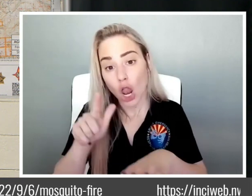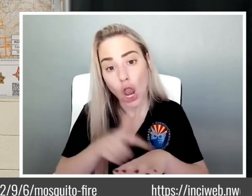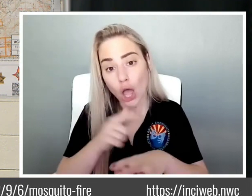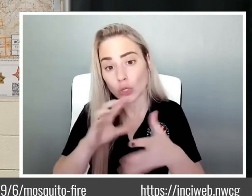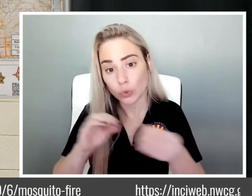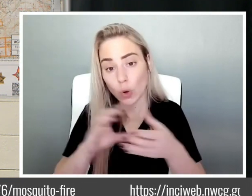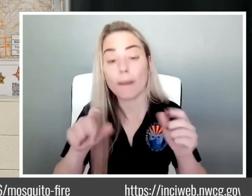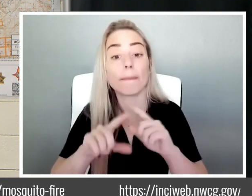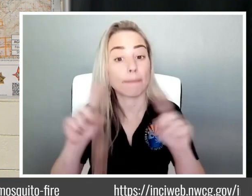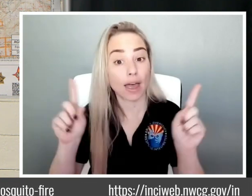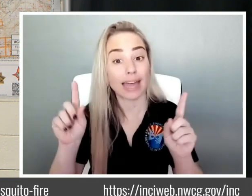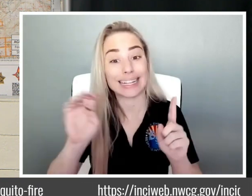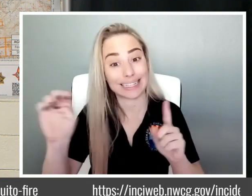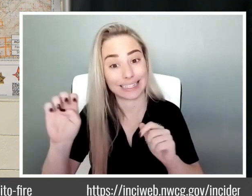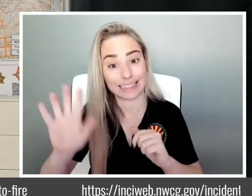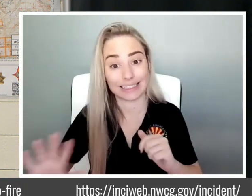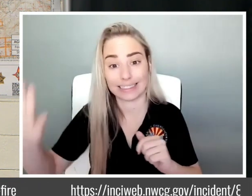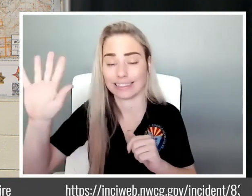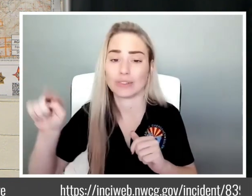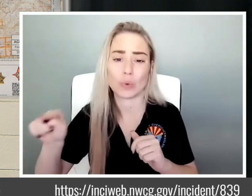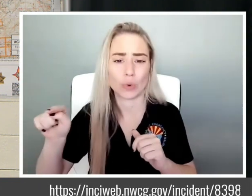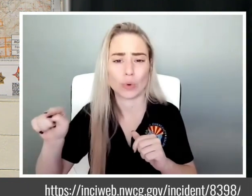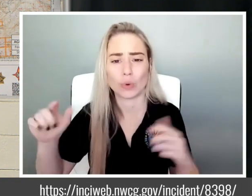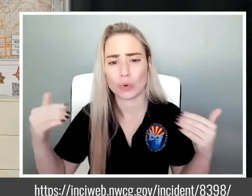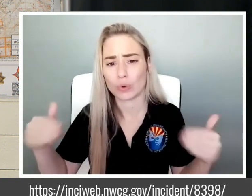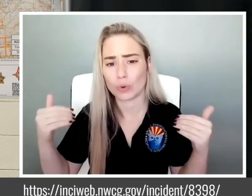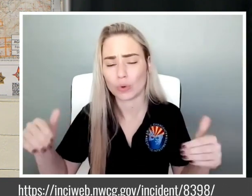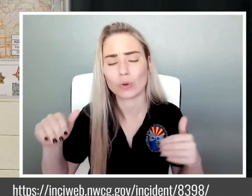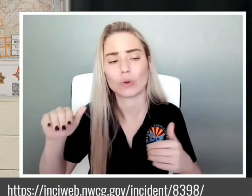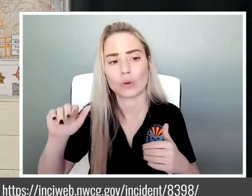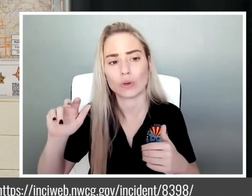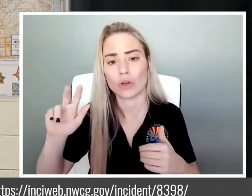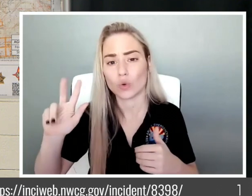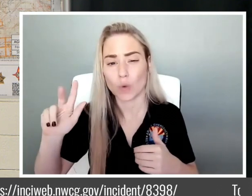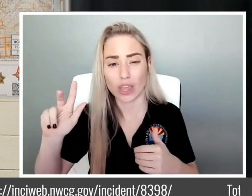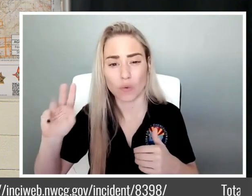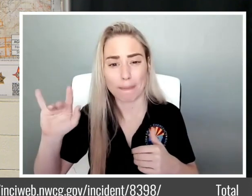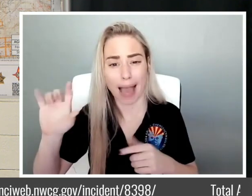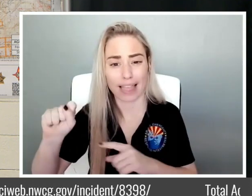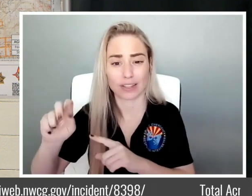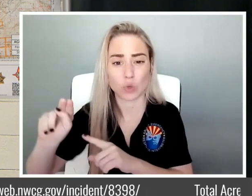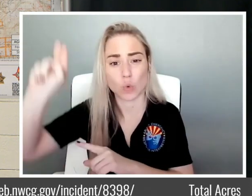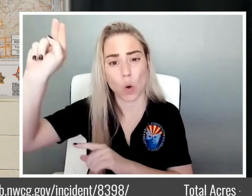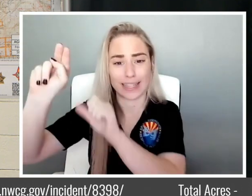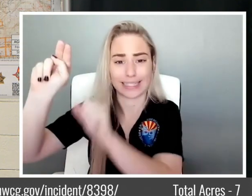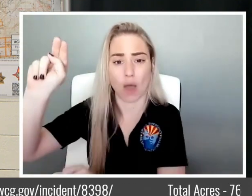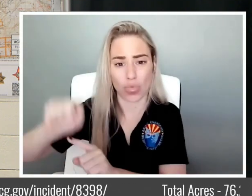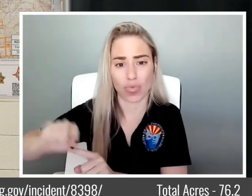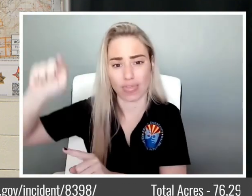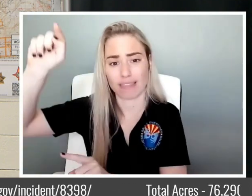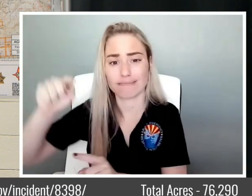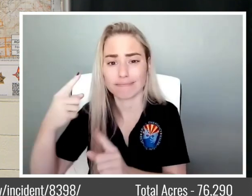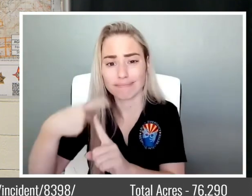continuous eastern flank of the fire, about 23 air miles from north to south, bisected with several river drainages